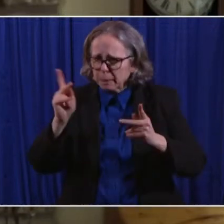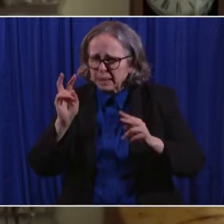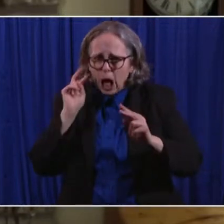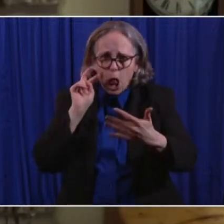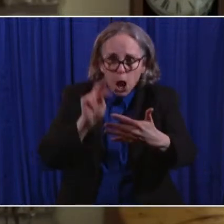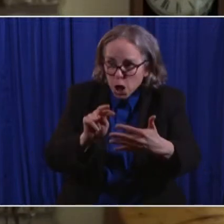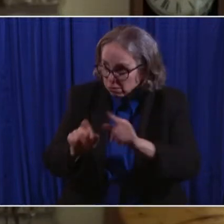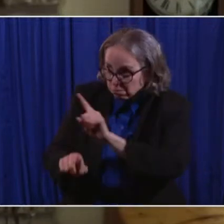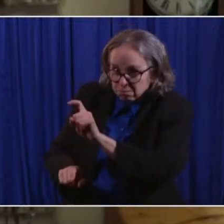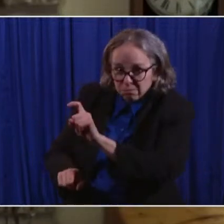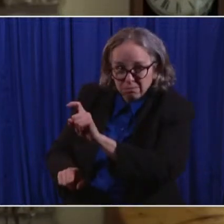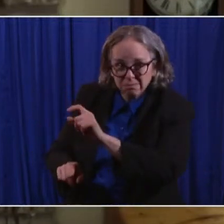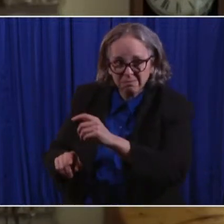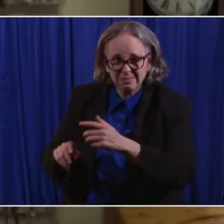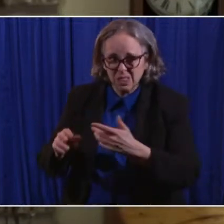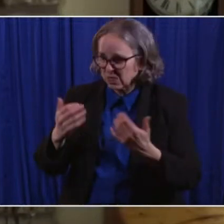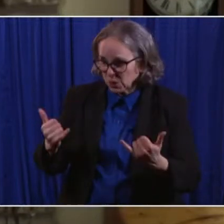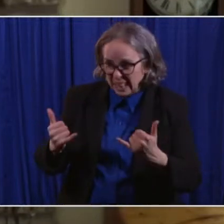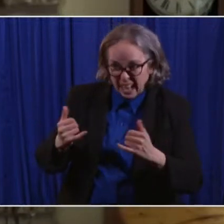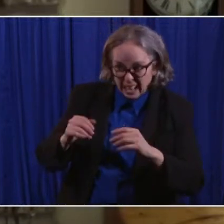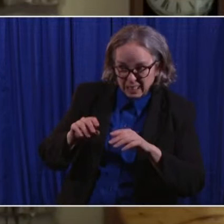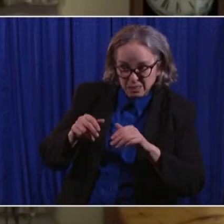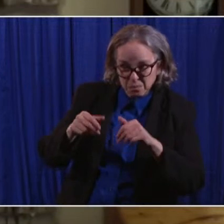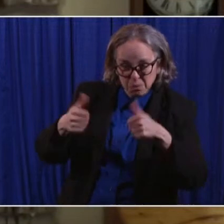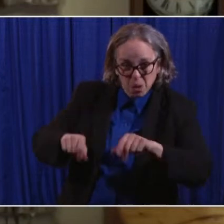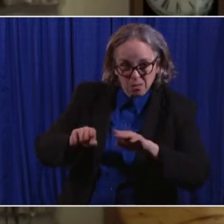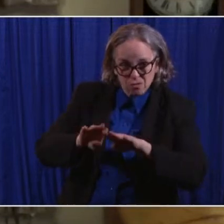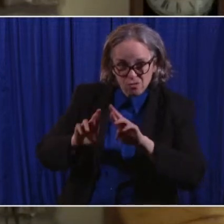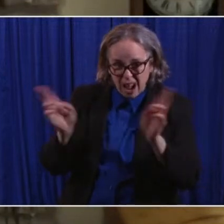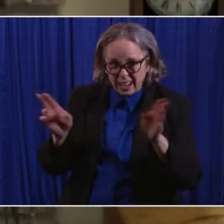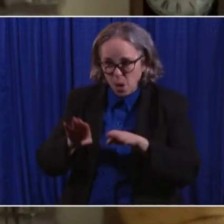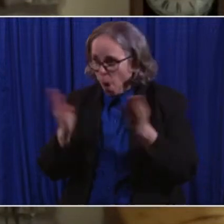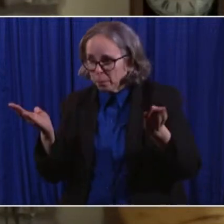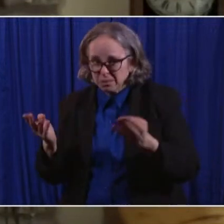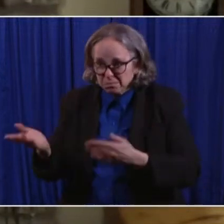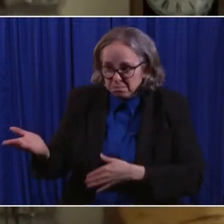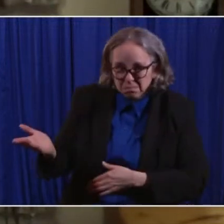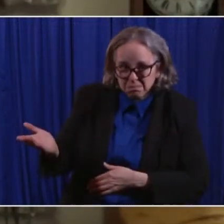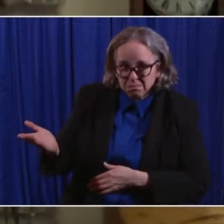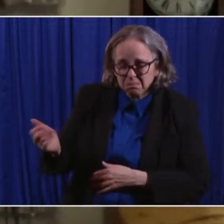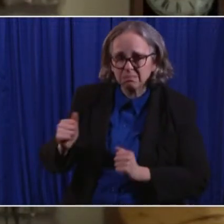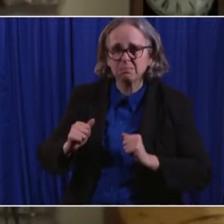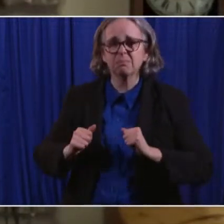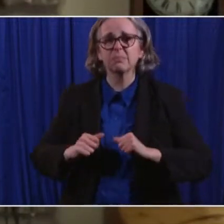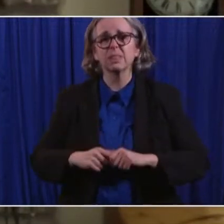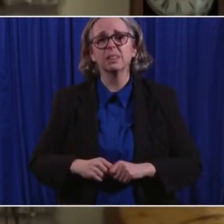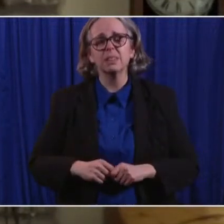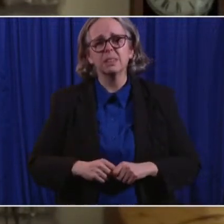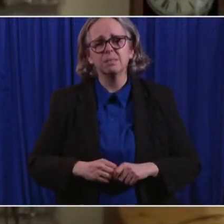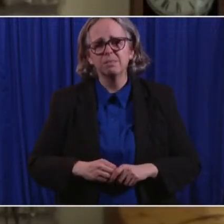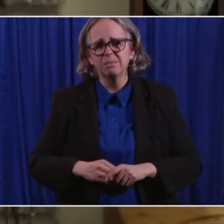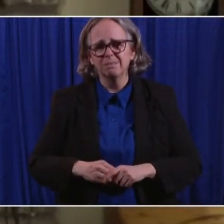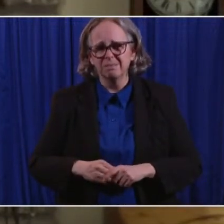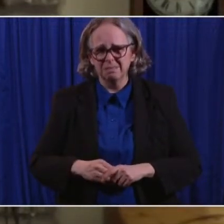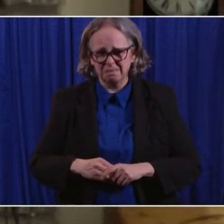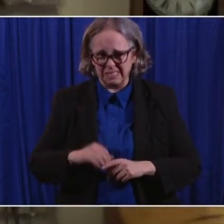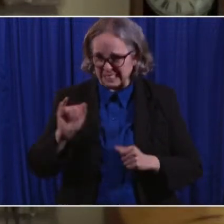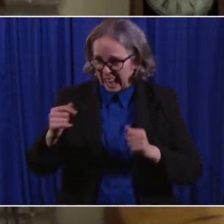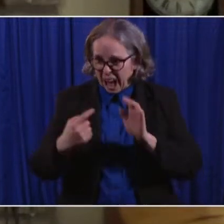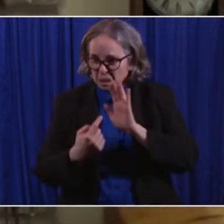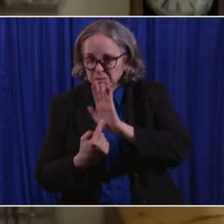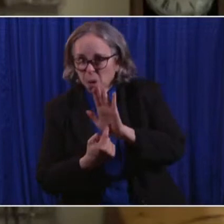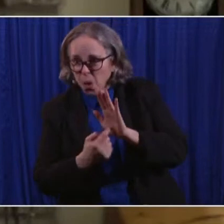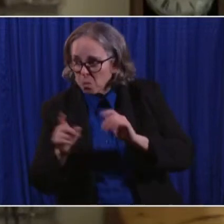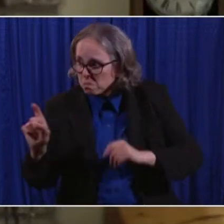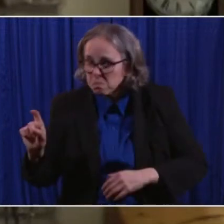it. I don't know if you have it, Eric, there or not. Yeah, has that been up? Okay, you had up. I